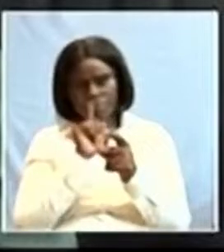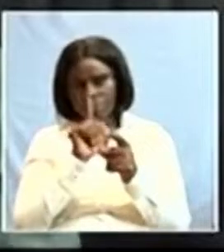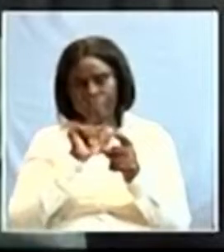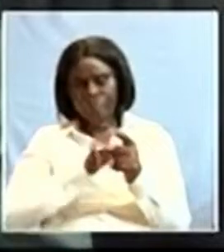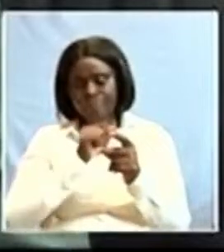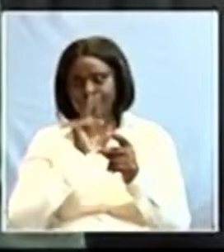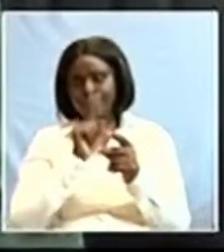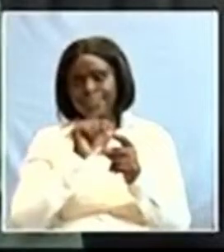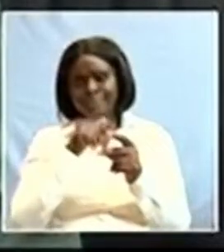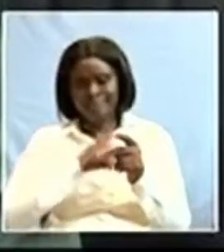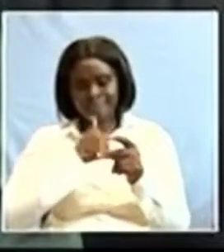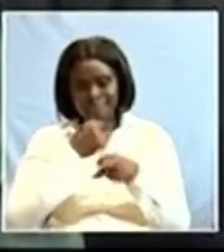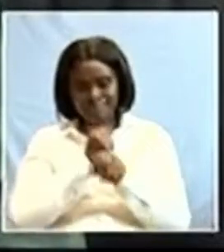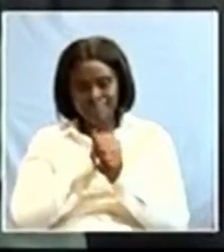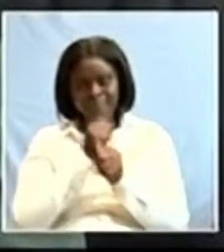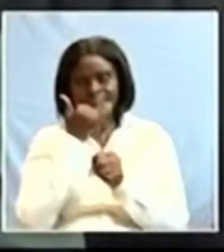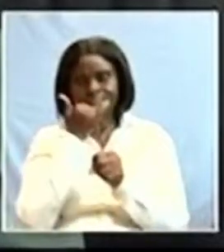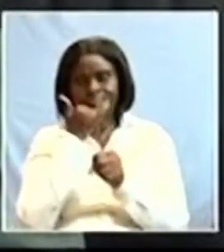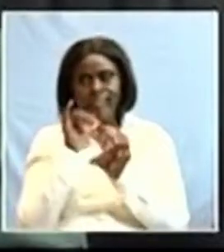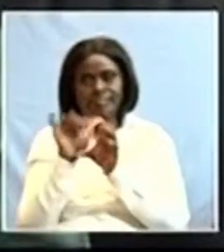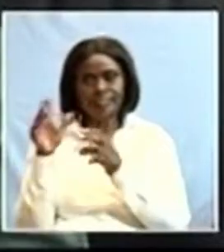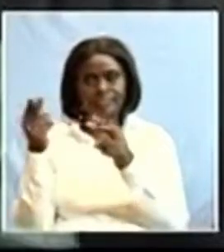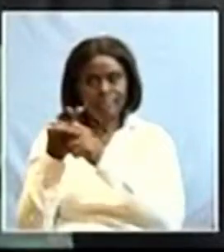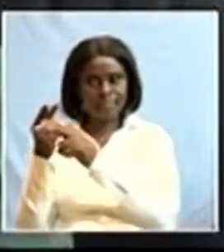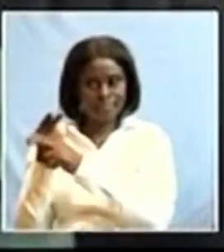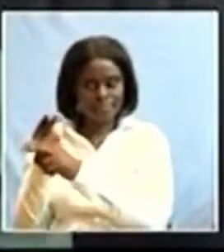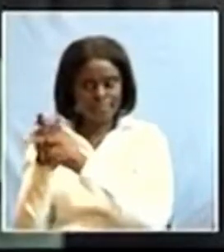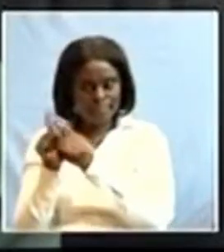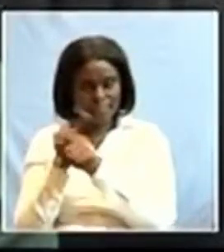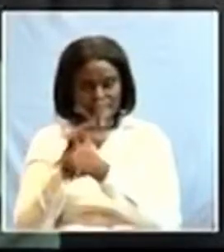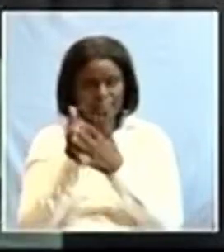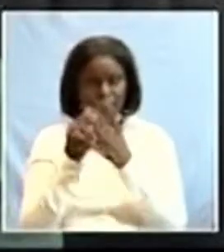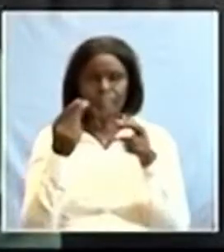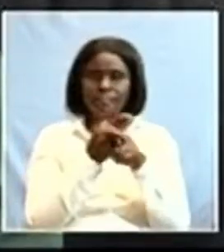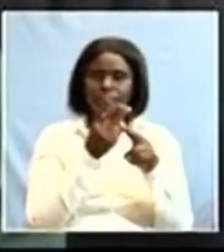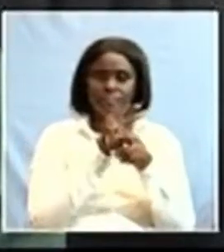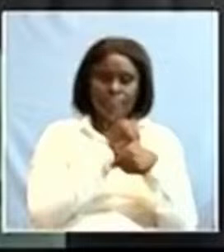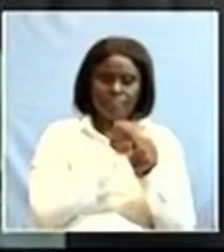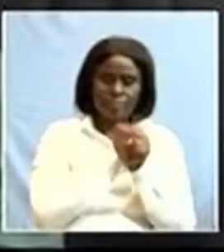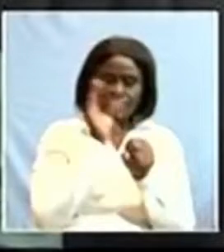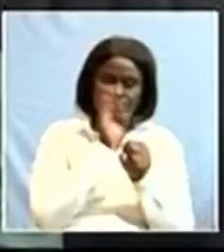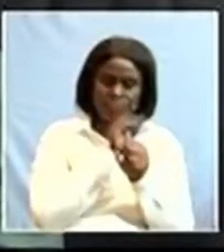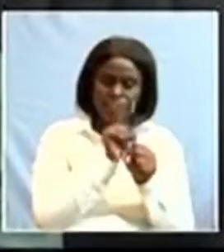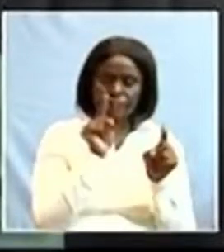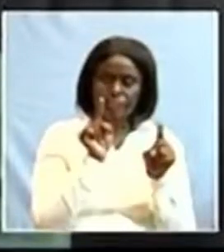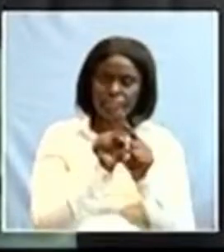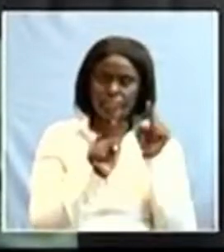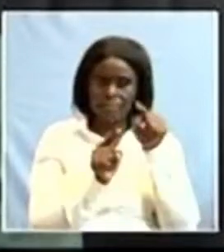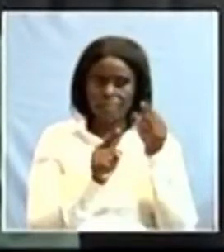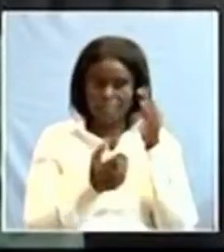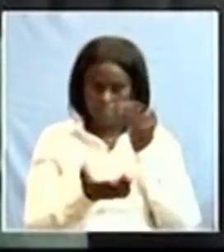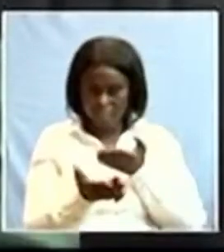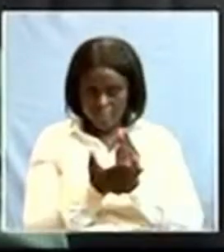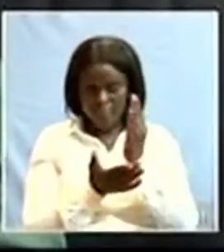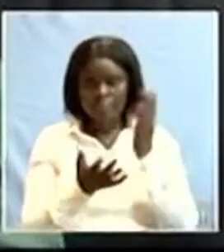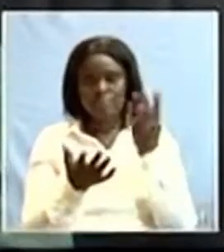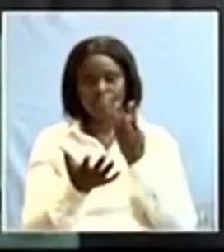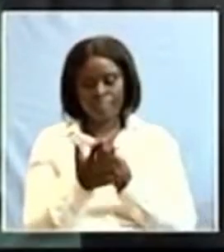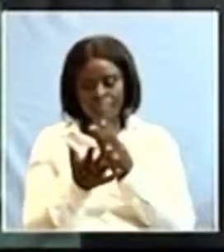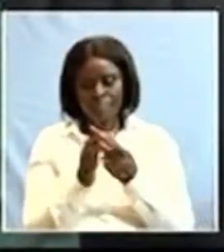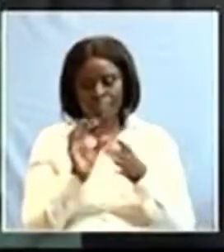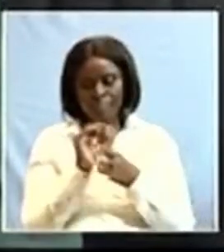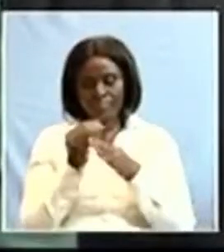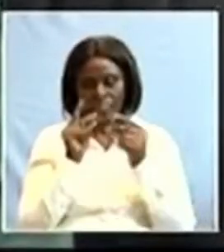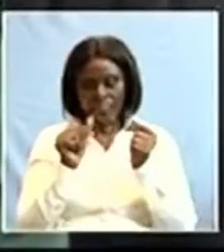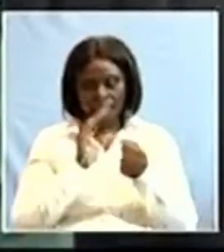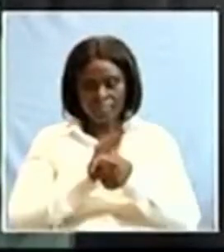mistakes on your calculations, and the corrections were made, and this is the correct amount, or it has come to this